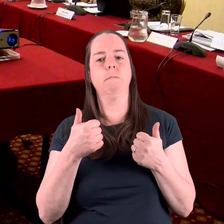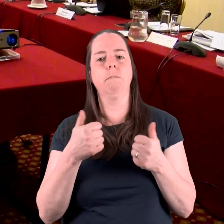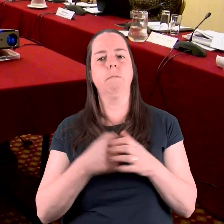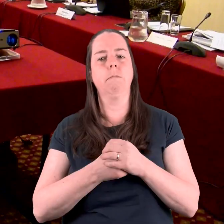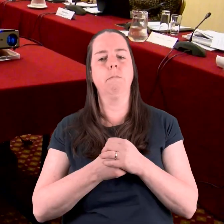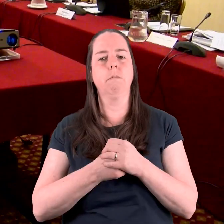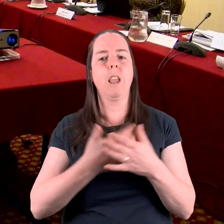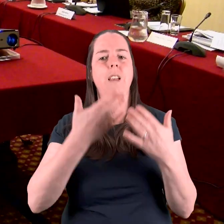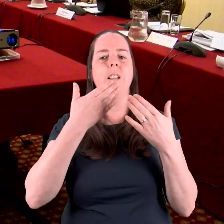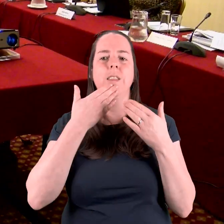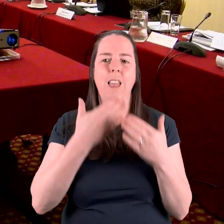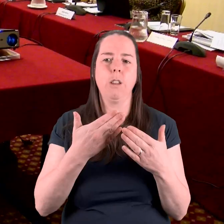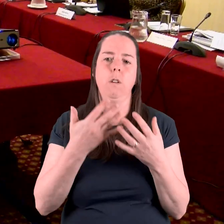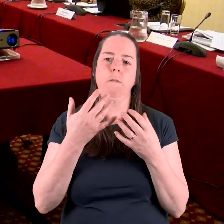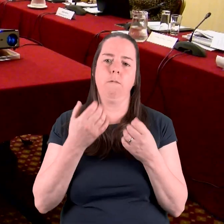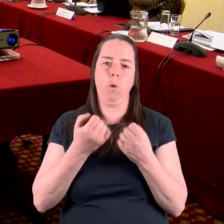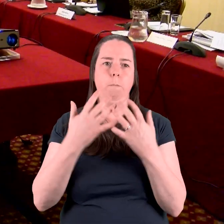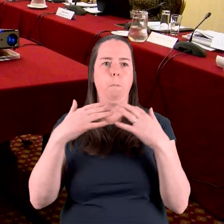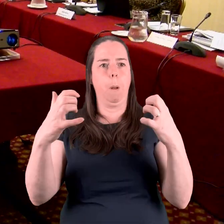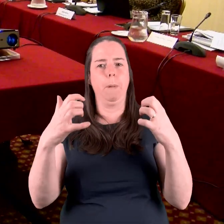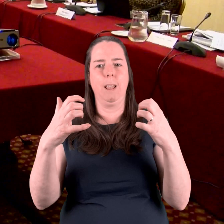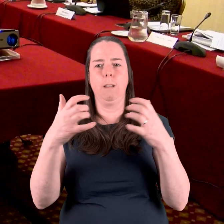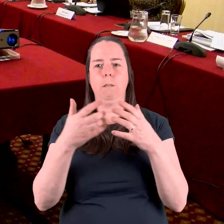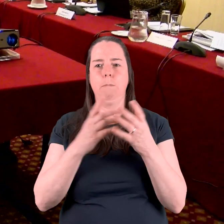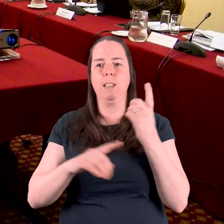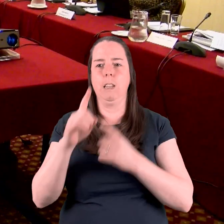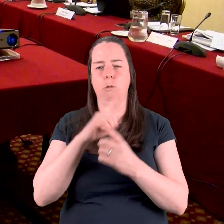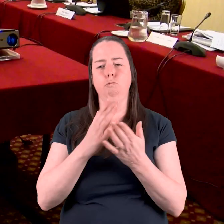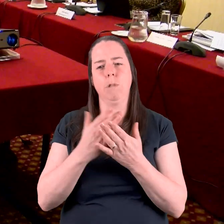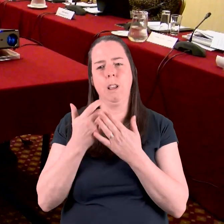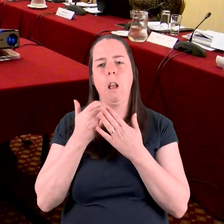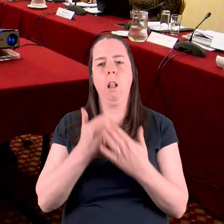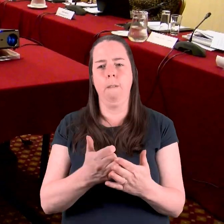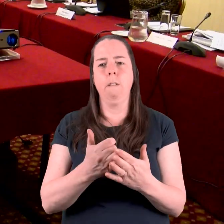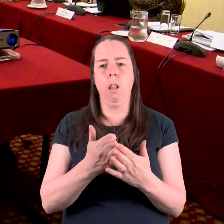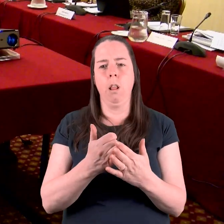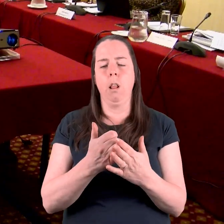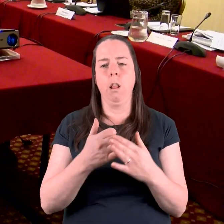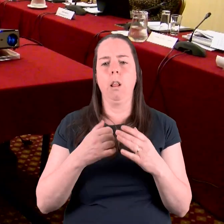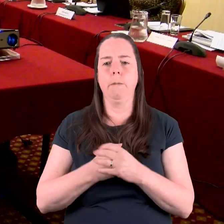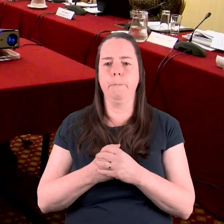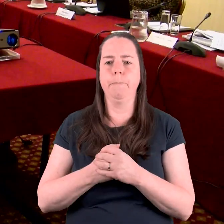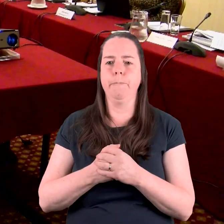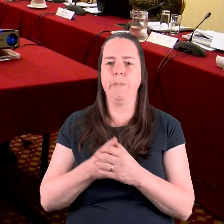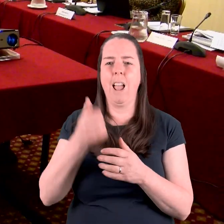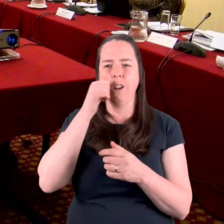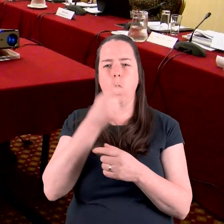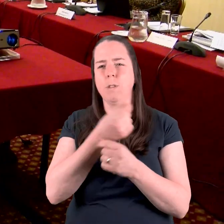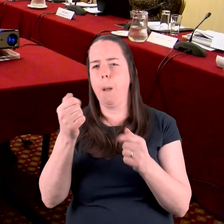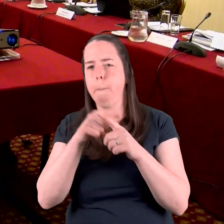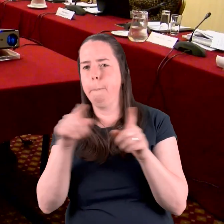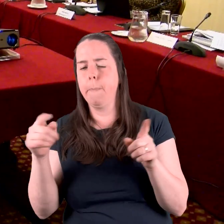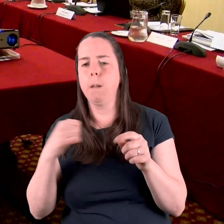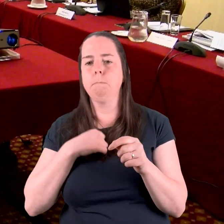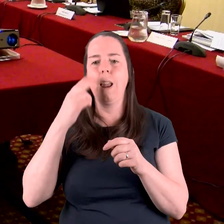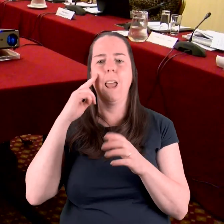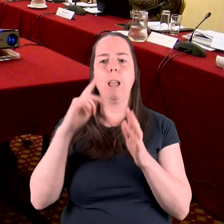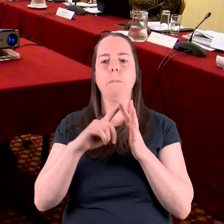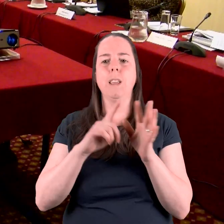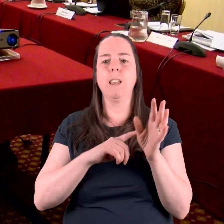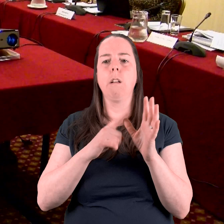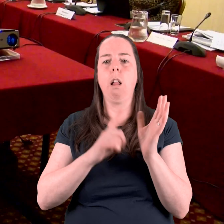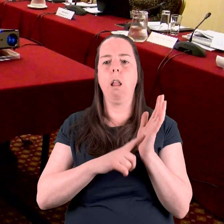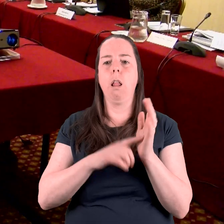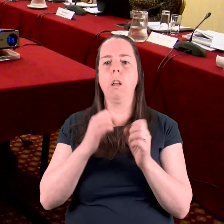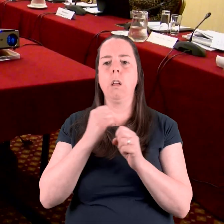Yes. Thank you very much for having public meetings. It's really helpful. I do know